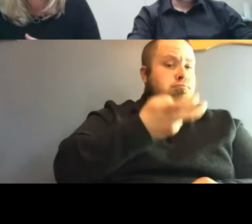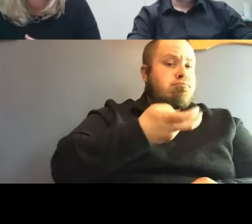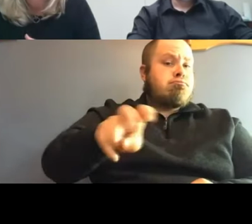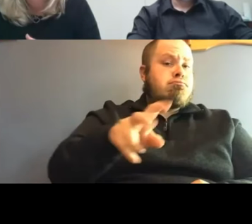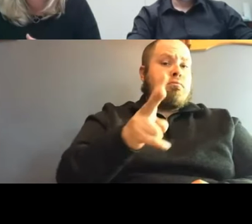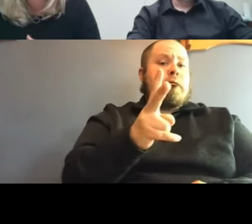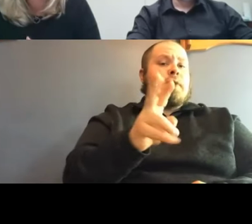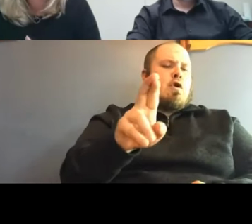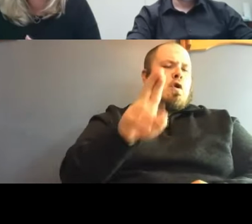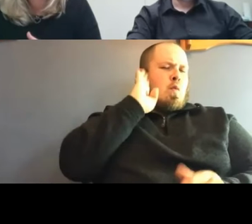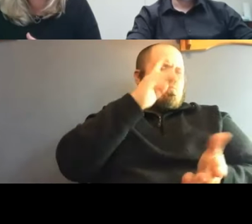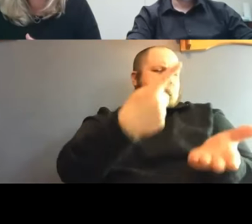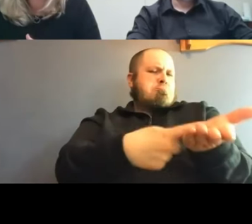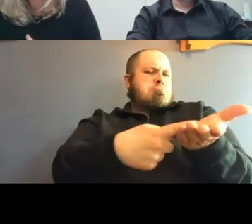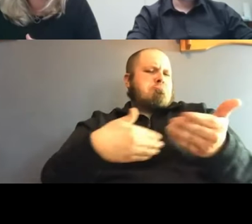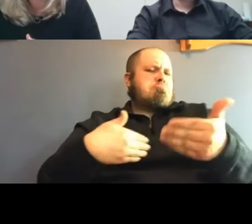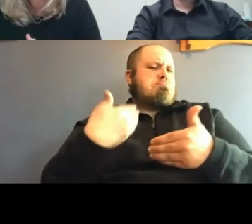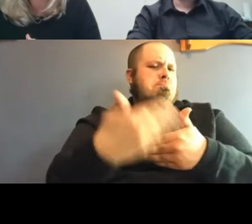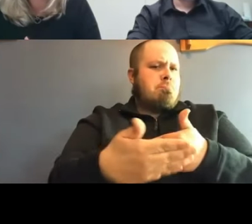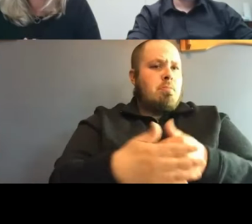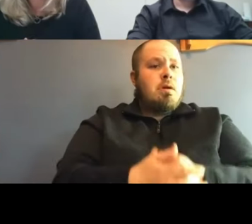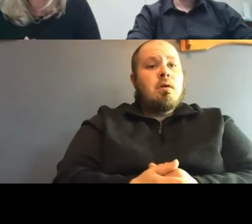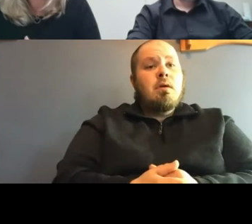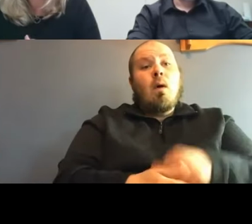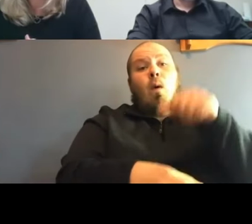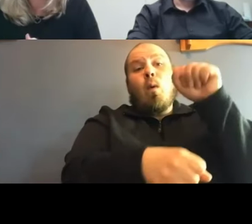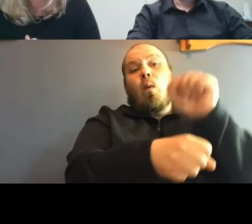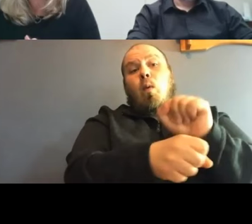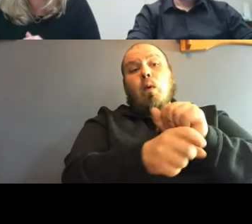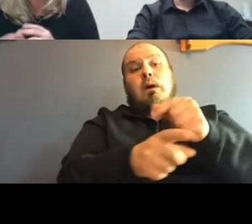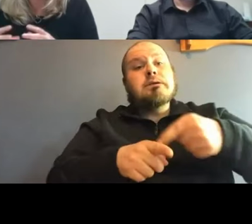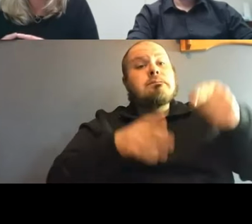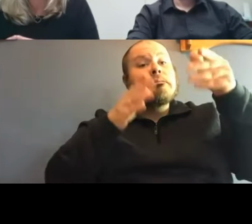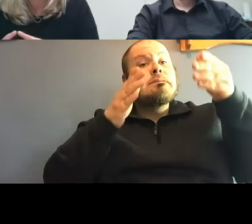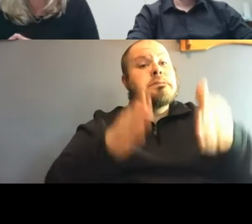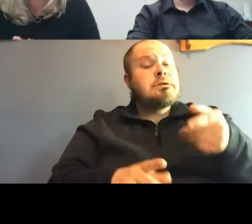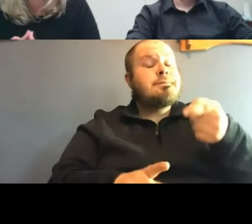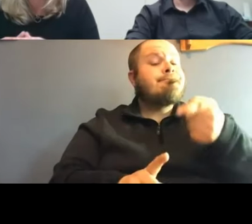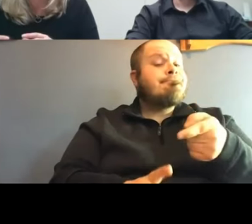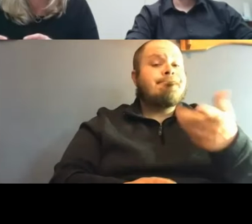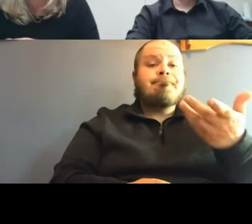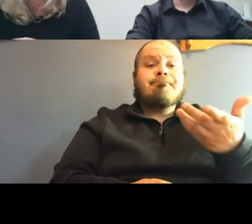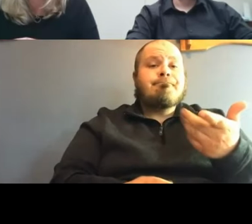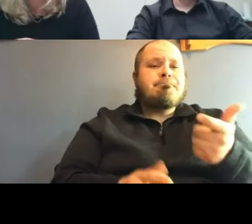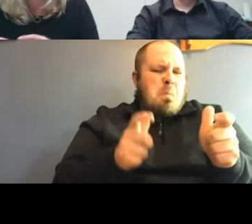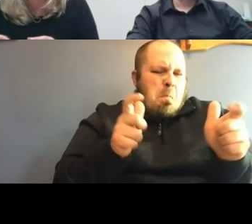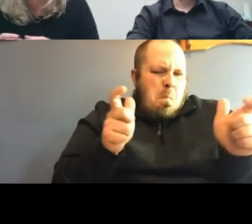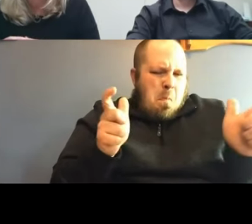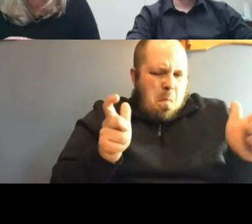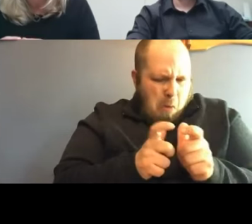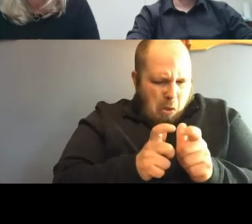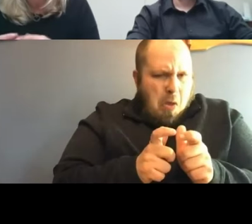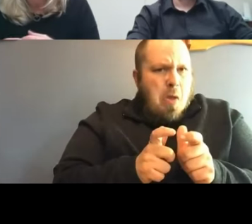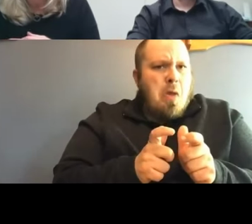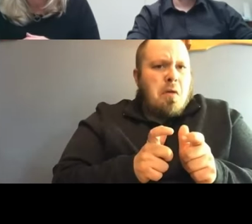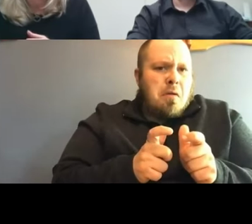next. There's also employment specialist, and this is a pretty smaller, shorter